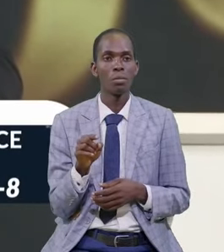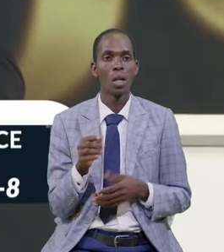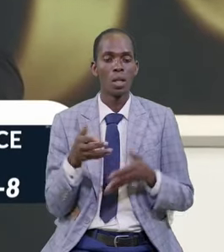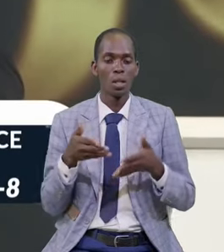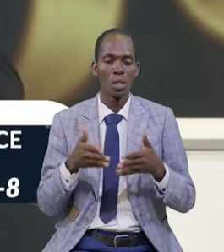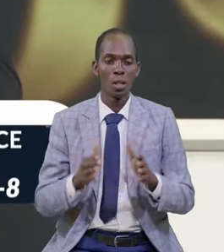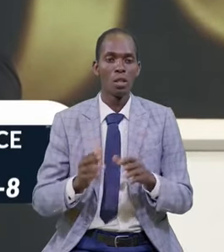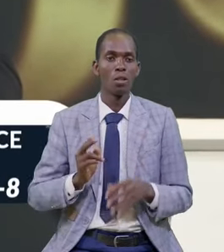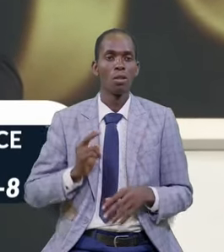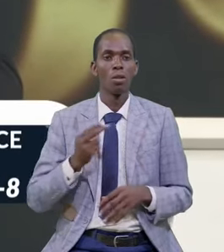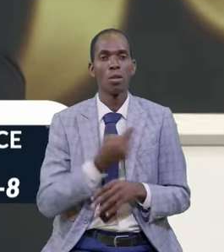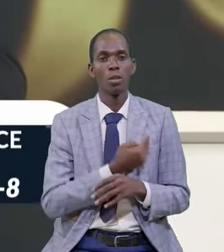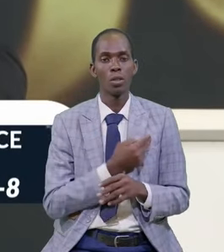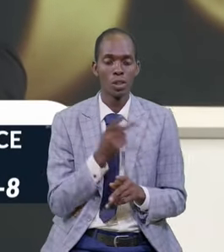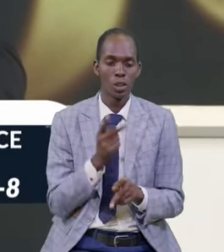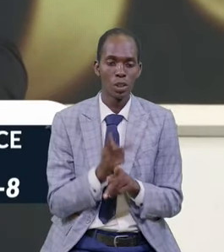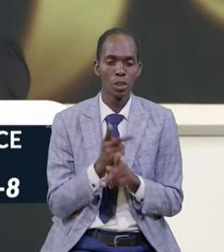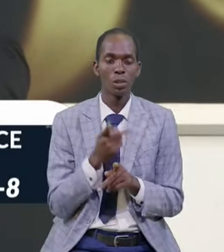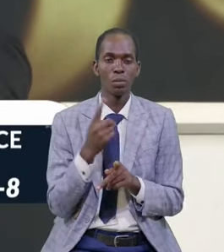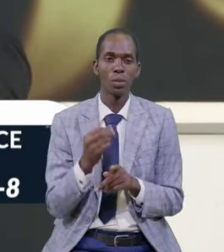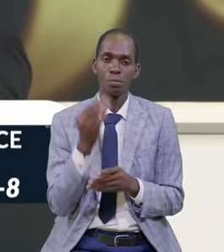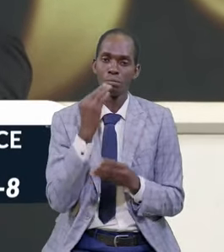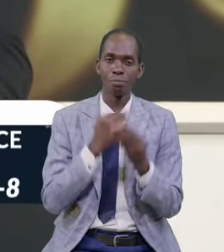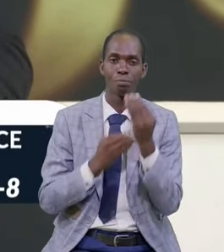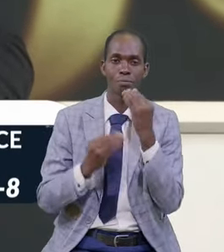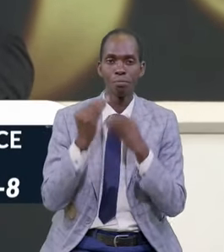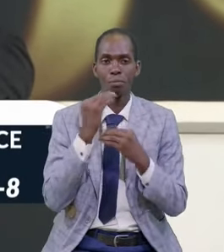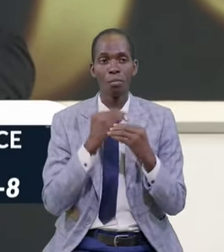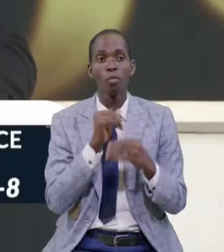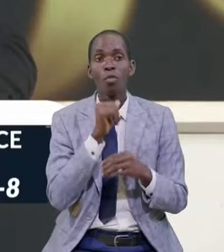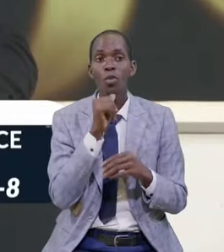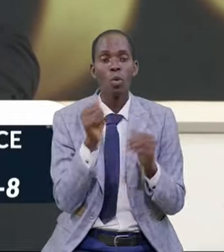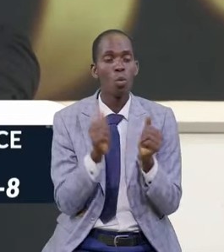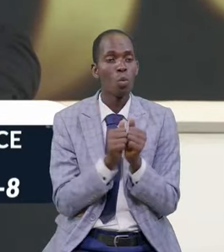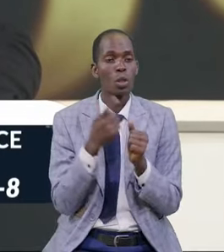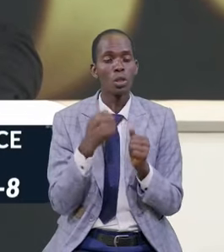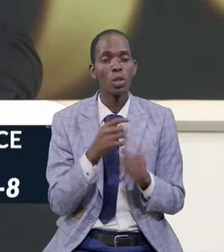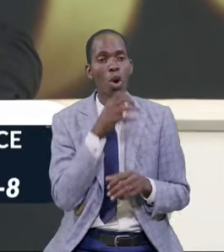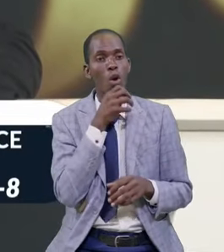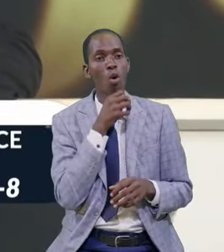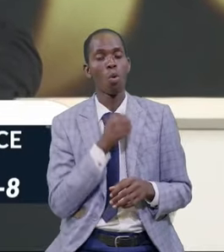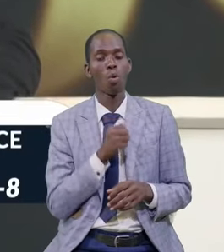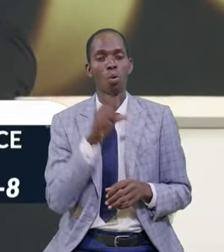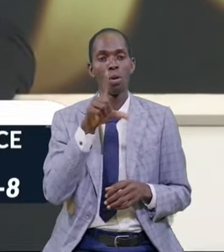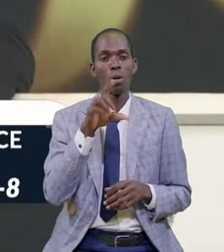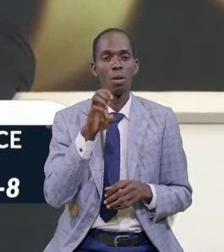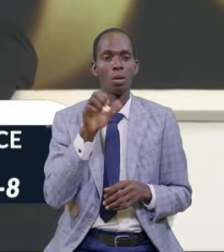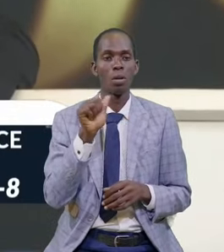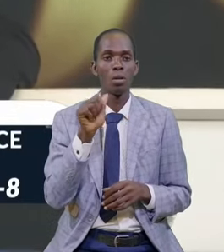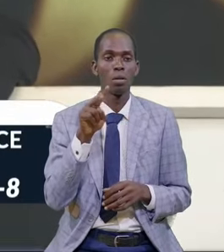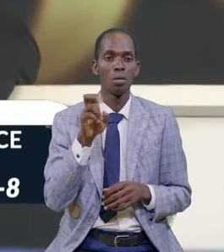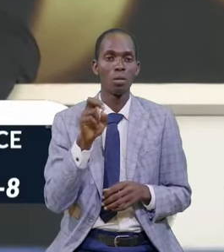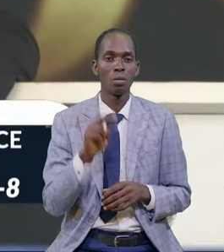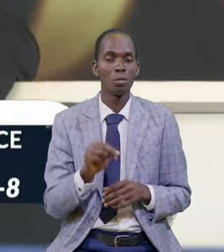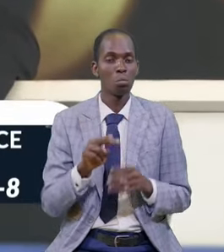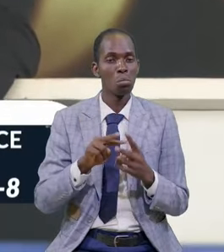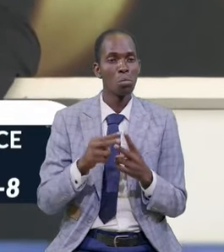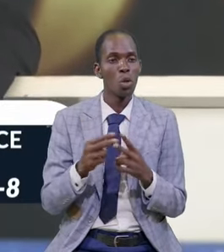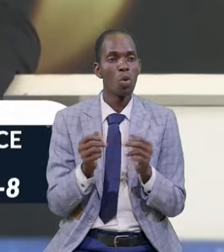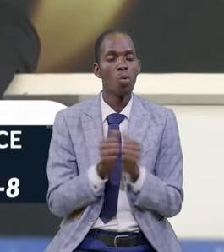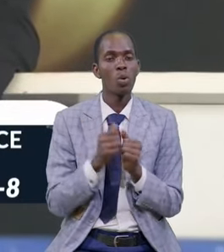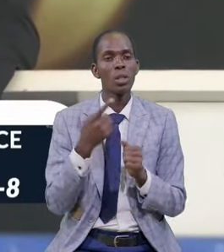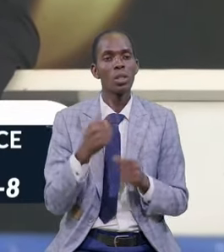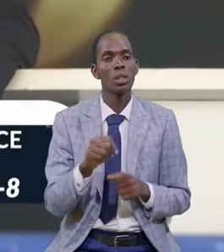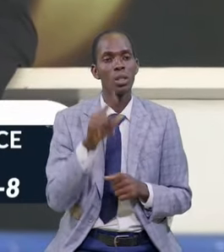keep the feast not with the old Leon neither of the Le